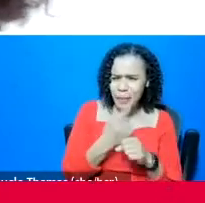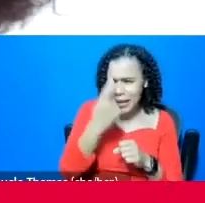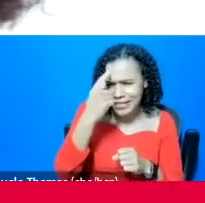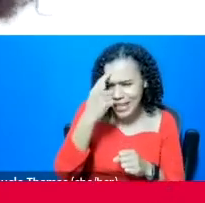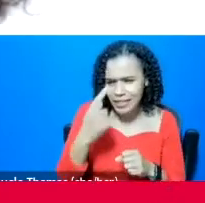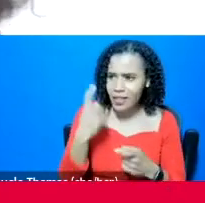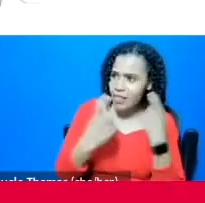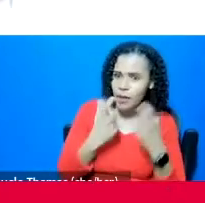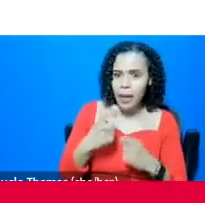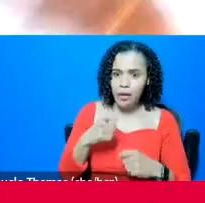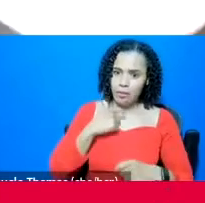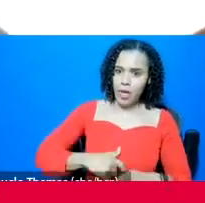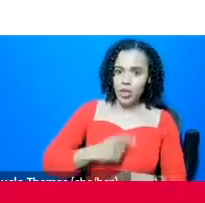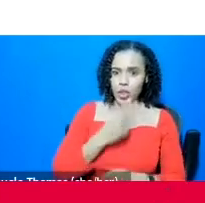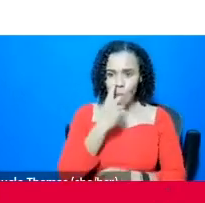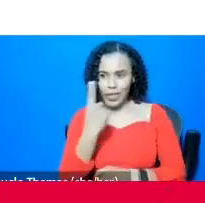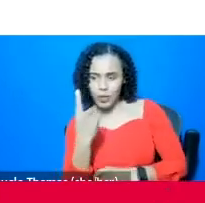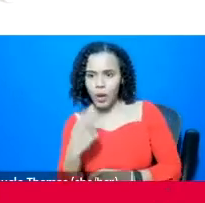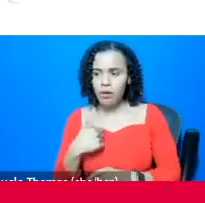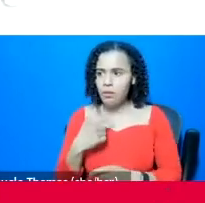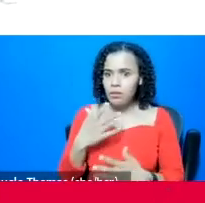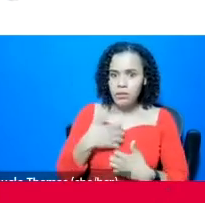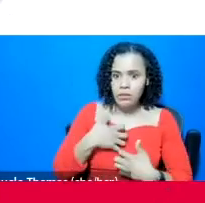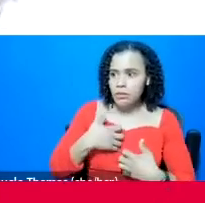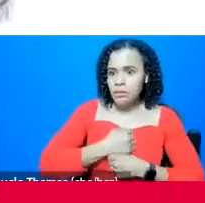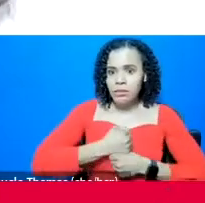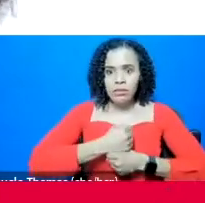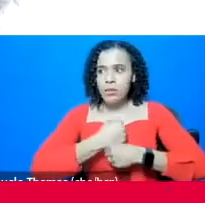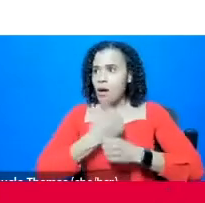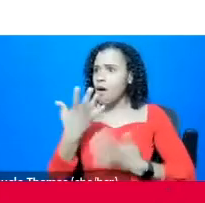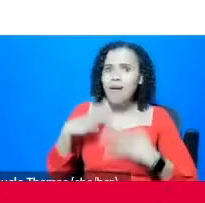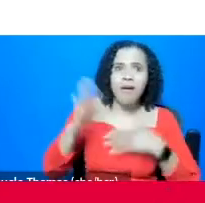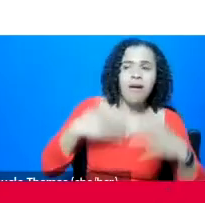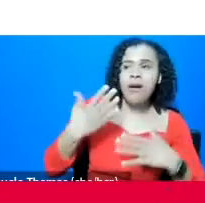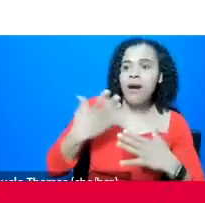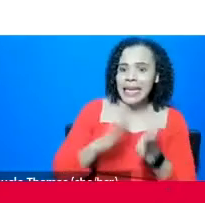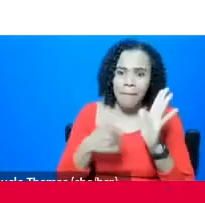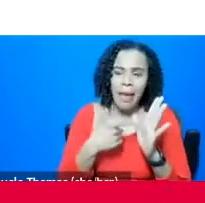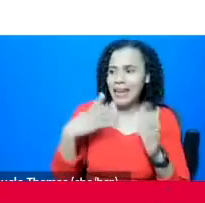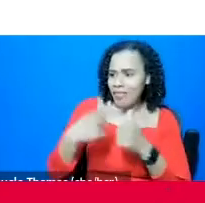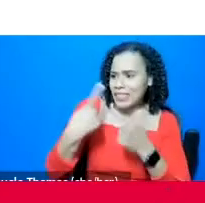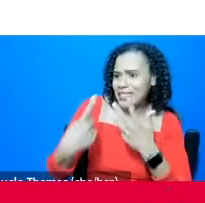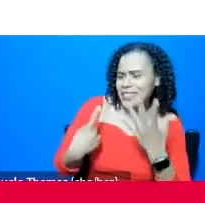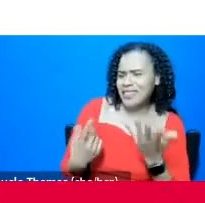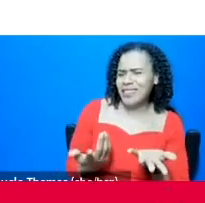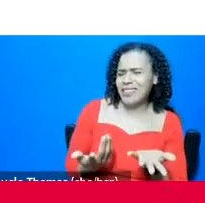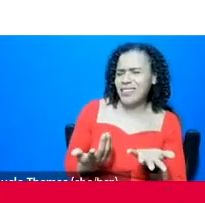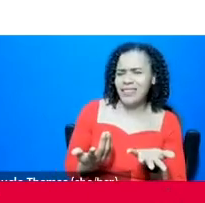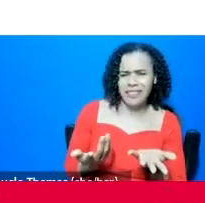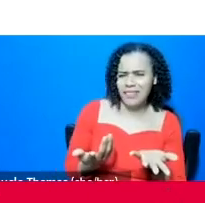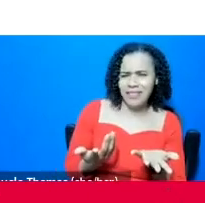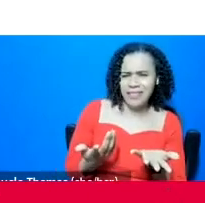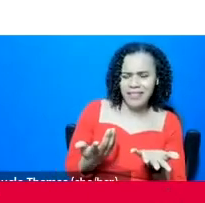if you're going to be able to do a master's to get that job that you want, if you've got the capabilities for it. So I'm going to leave my answer at